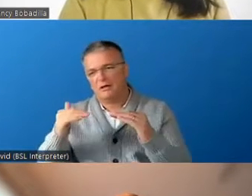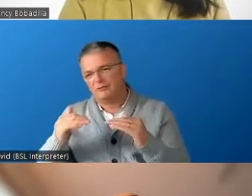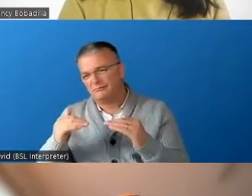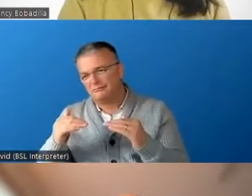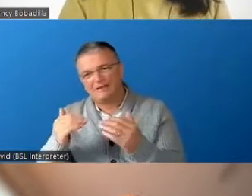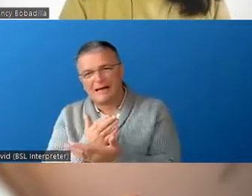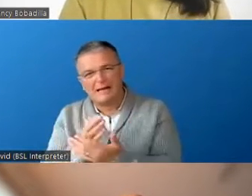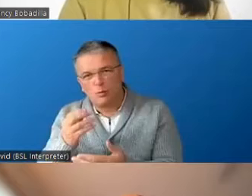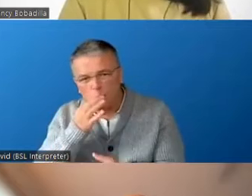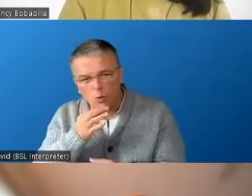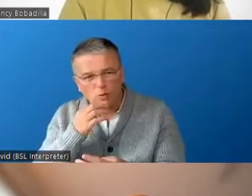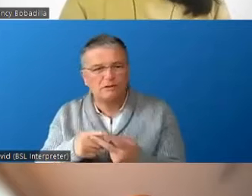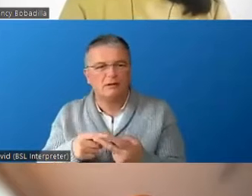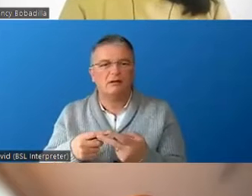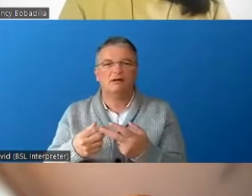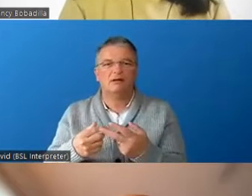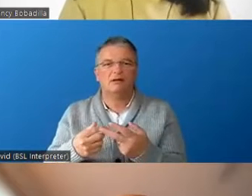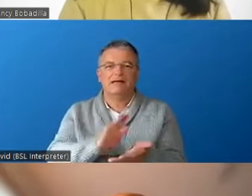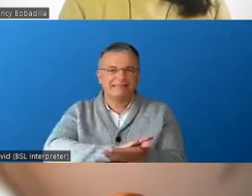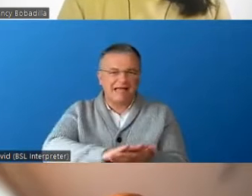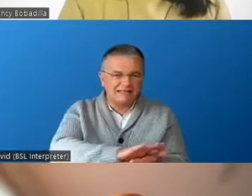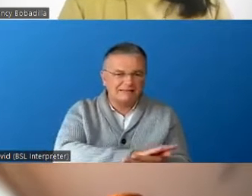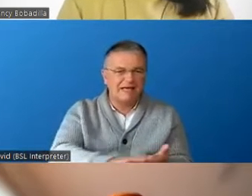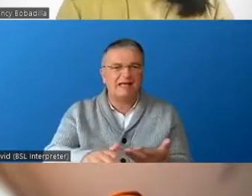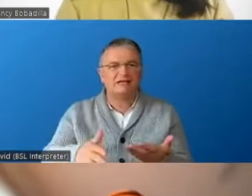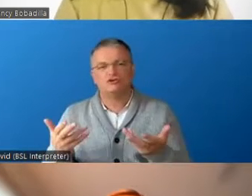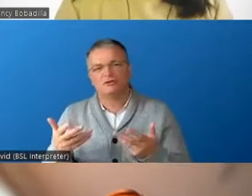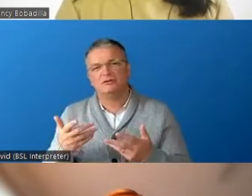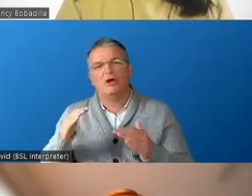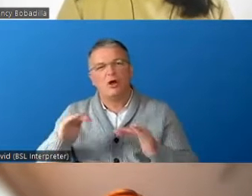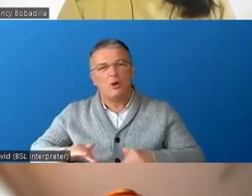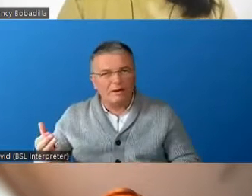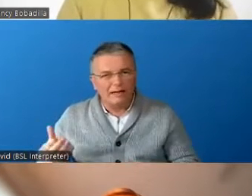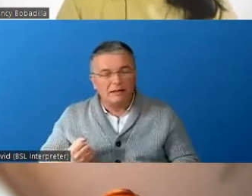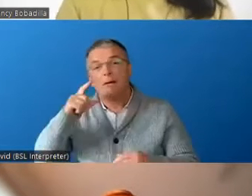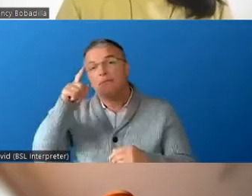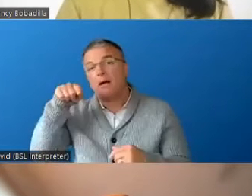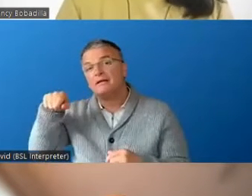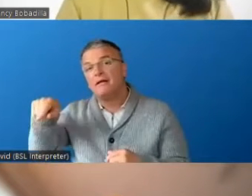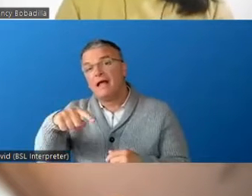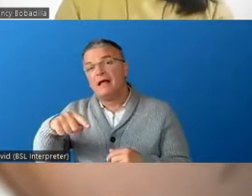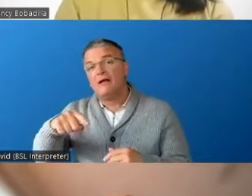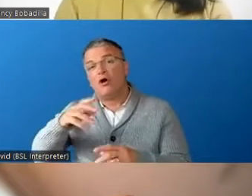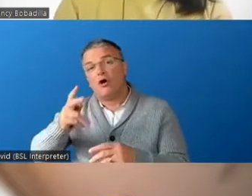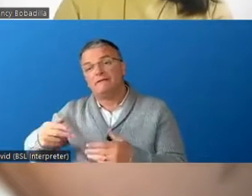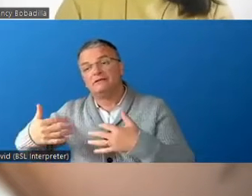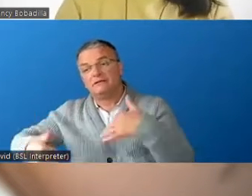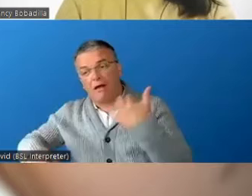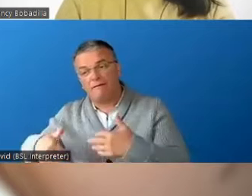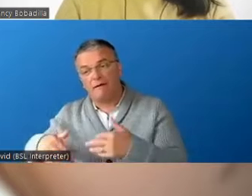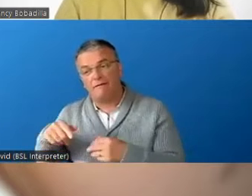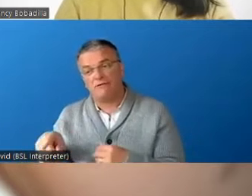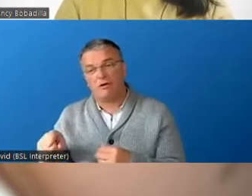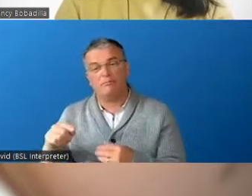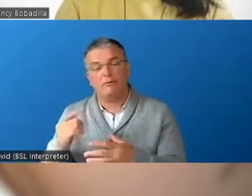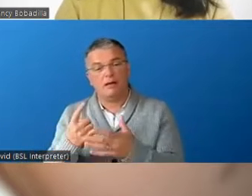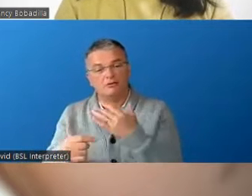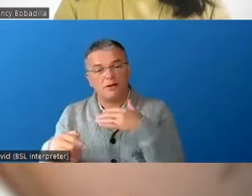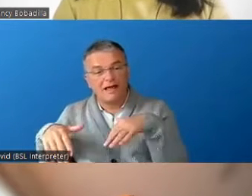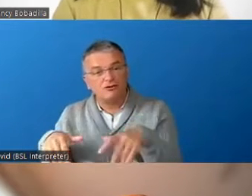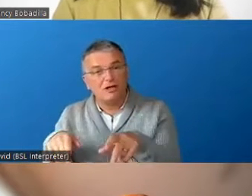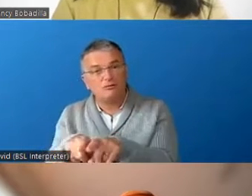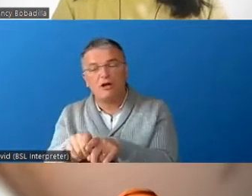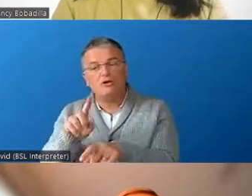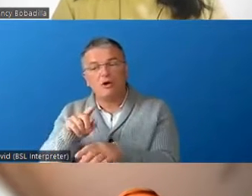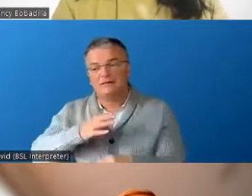water, poor sanitation, and low income. But they often suffer from these challenges in isolation, not